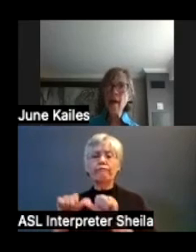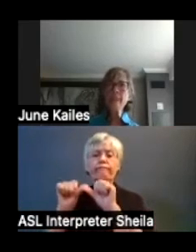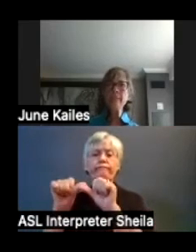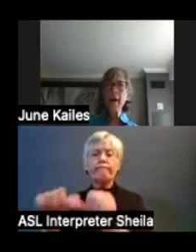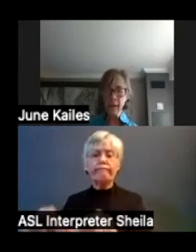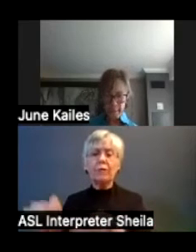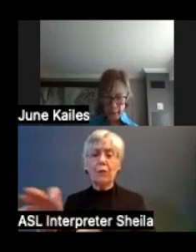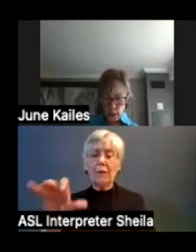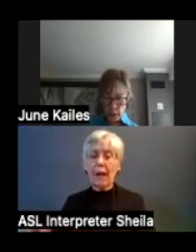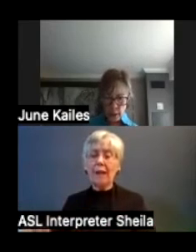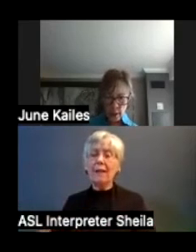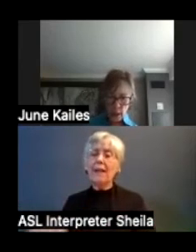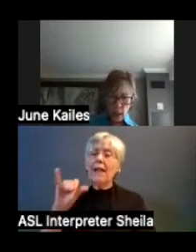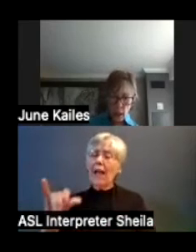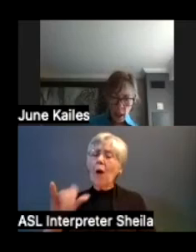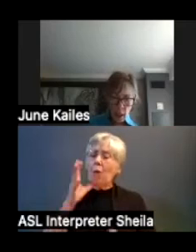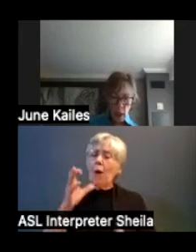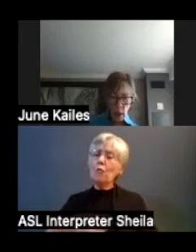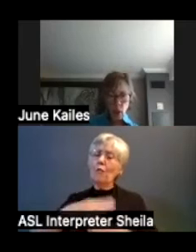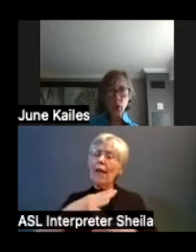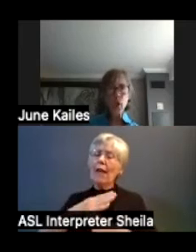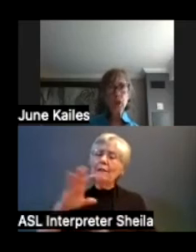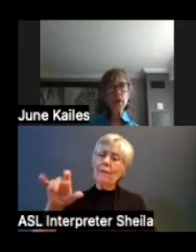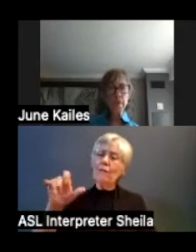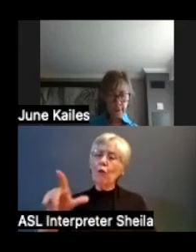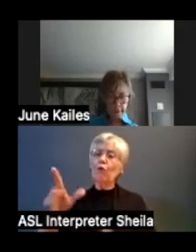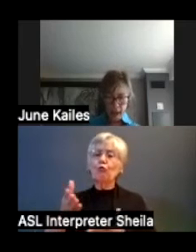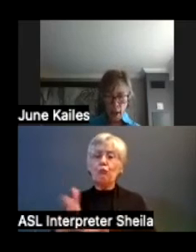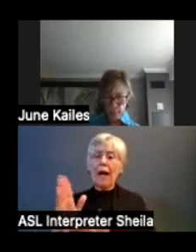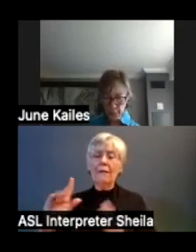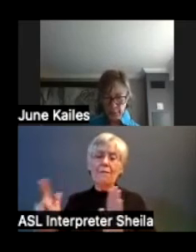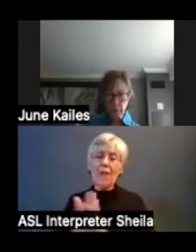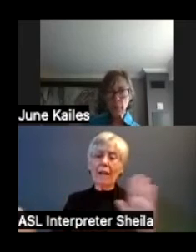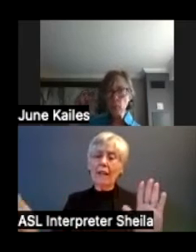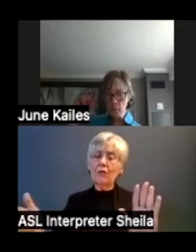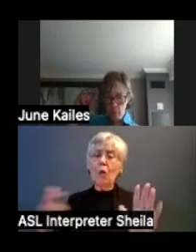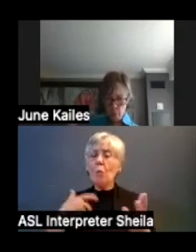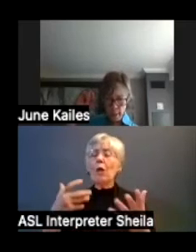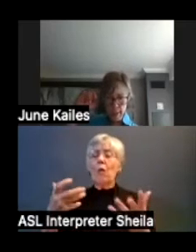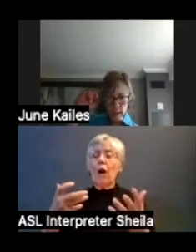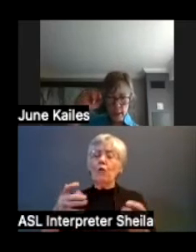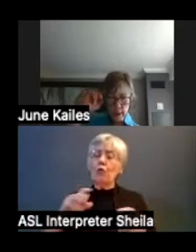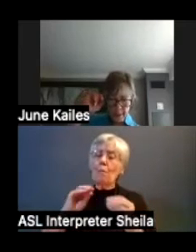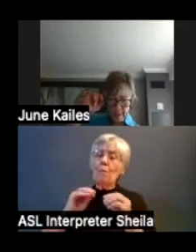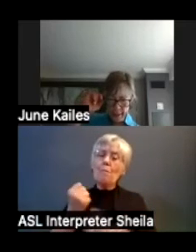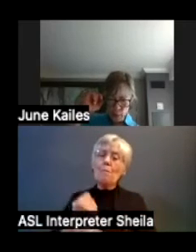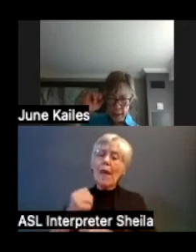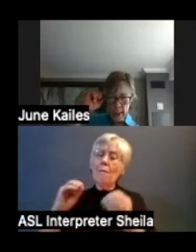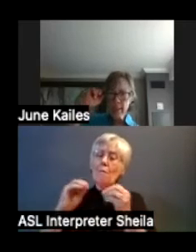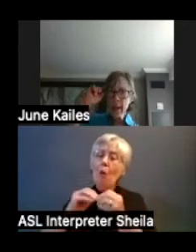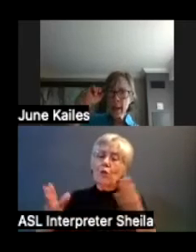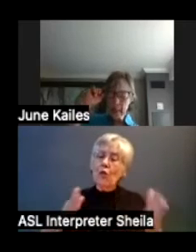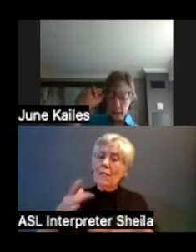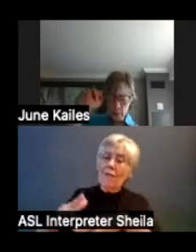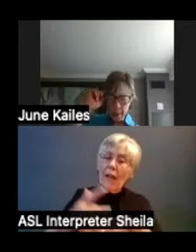rights violations, close service gaps, remove barriers,